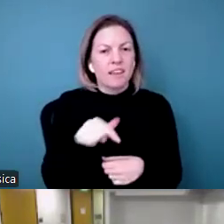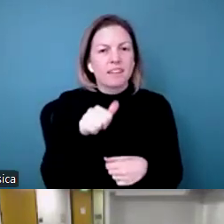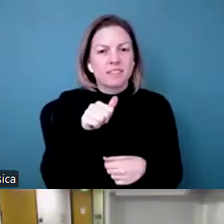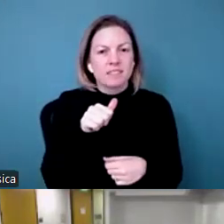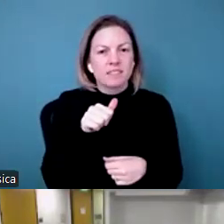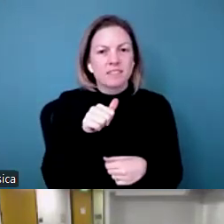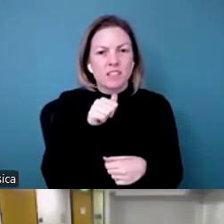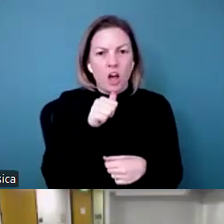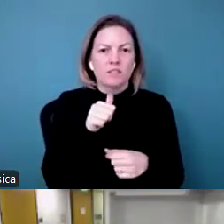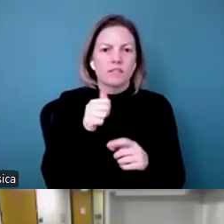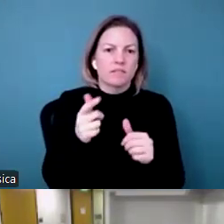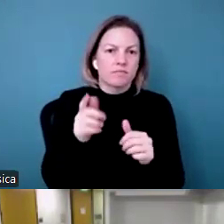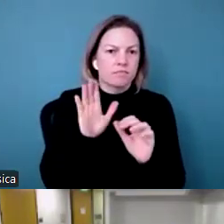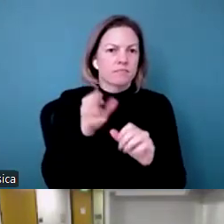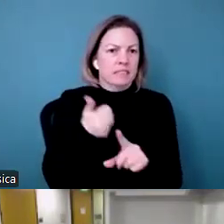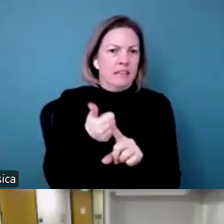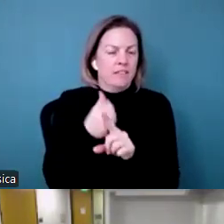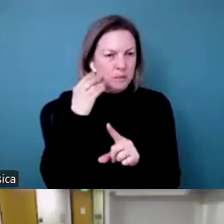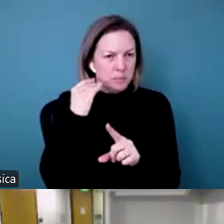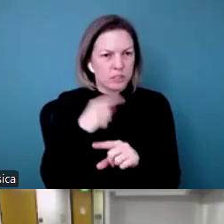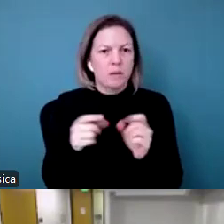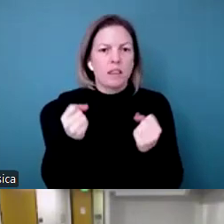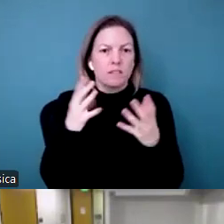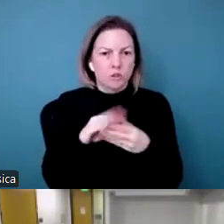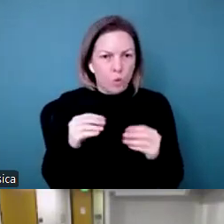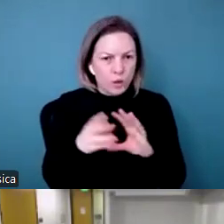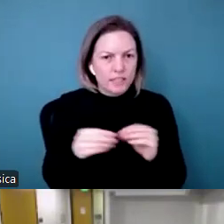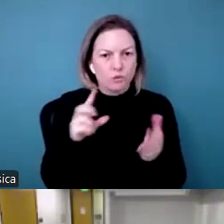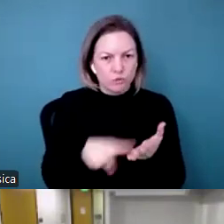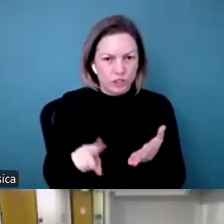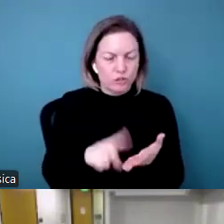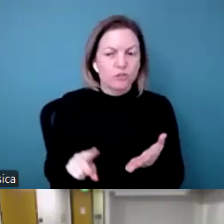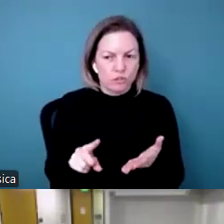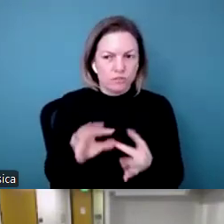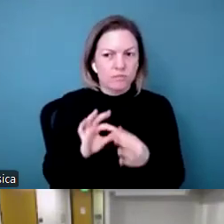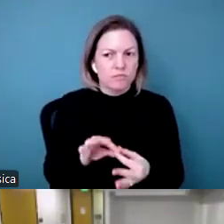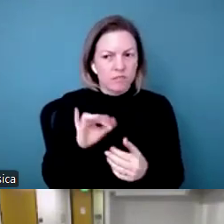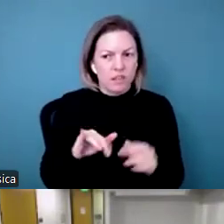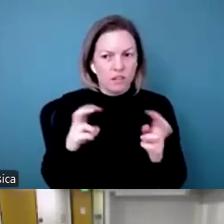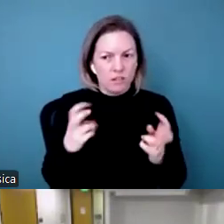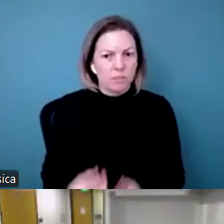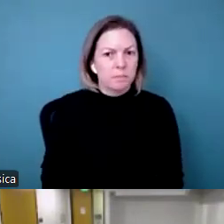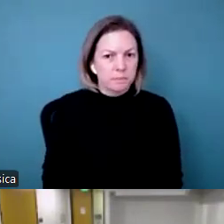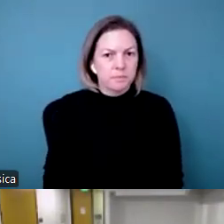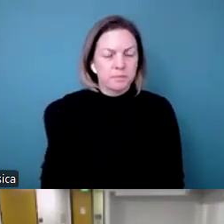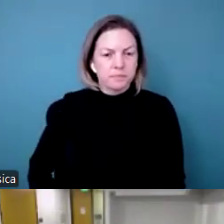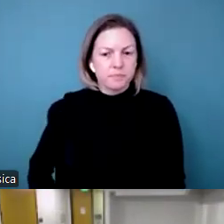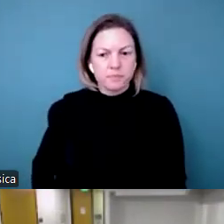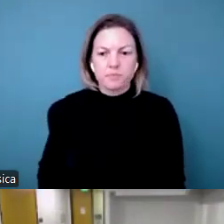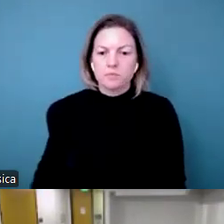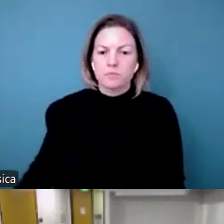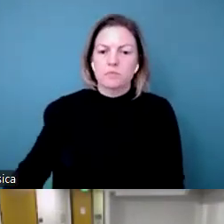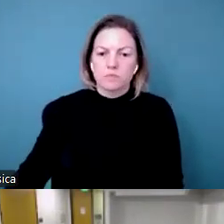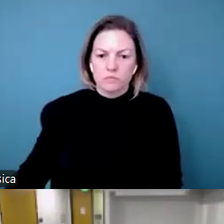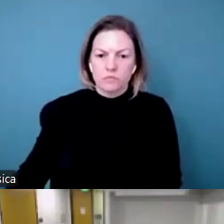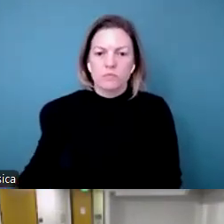have firsthand experience, but they have a lot of stories and a lot of research on the topic. So. I also know